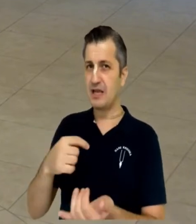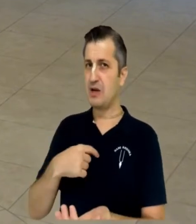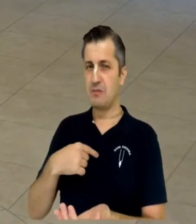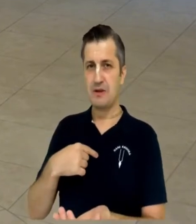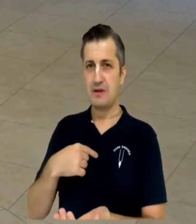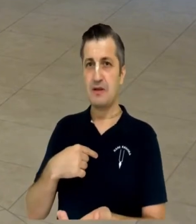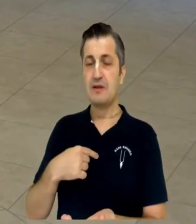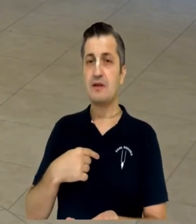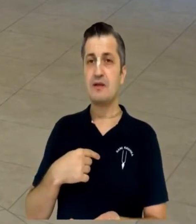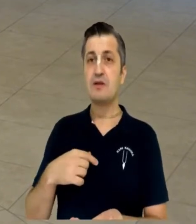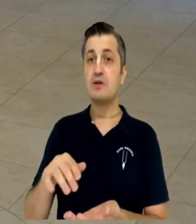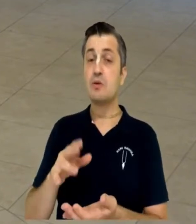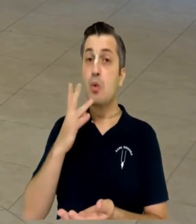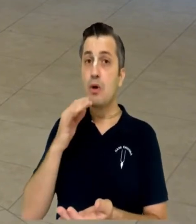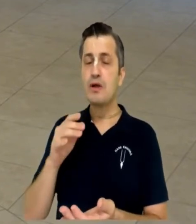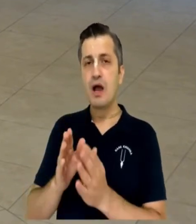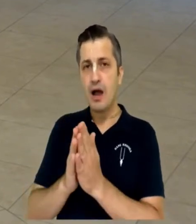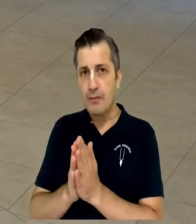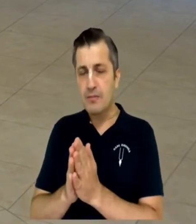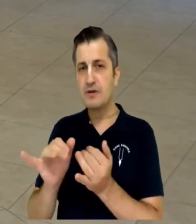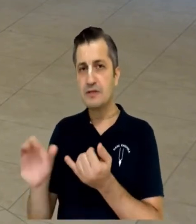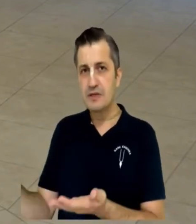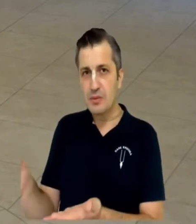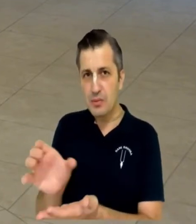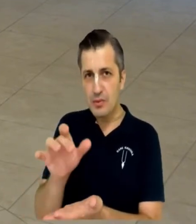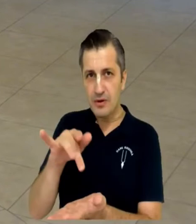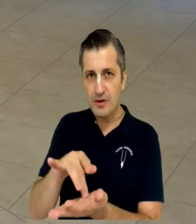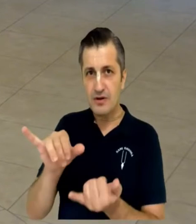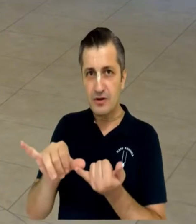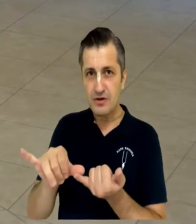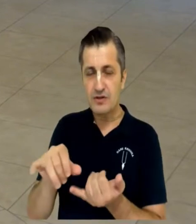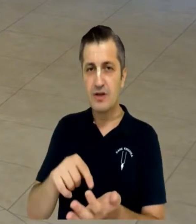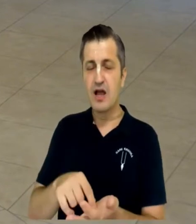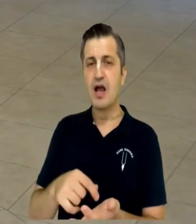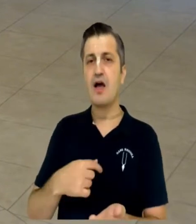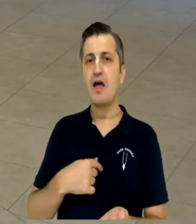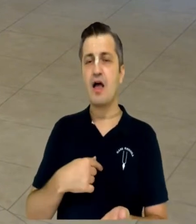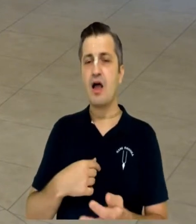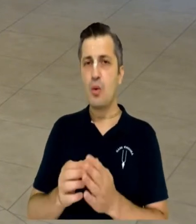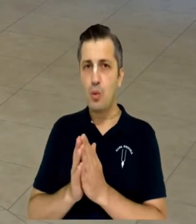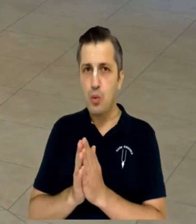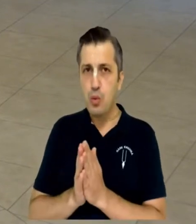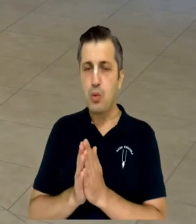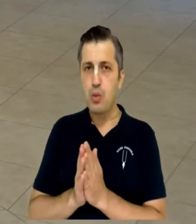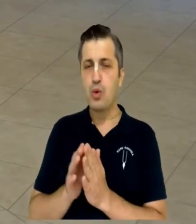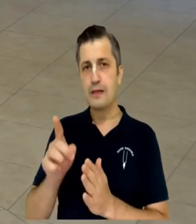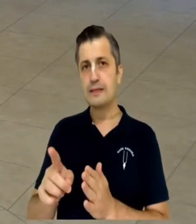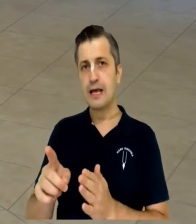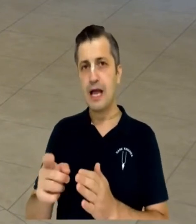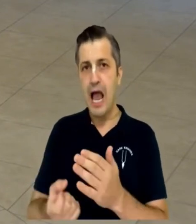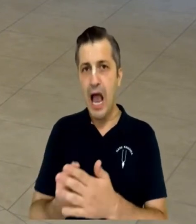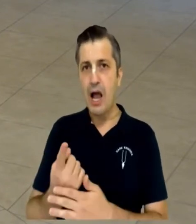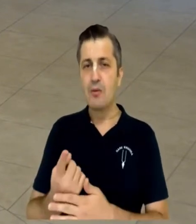becoming a learning experience, and it's happening for a reason. It's happening according to Krishna's plan, and in that sense, it's